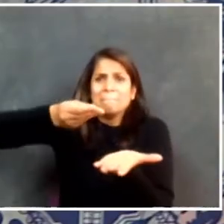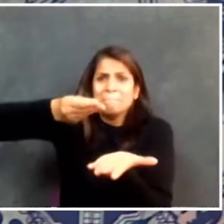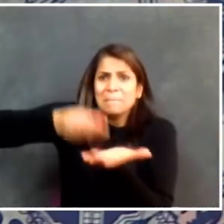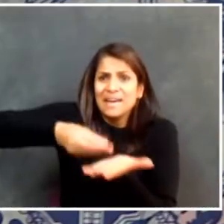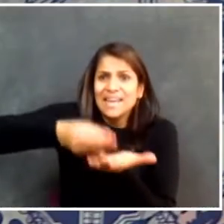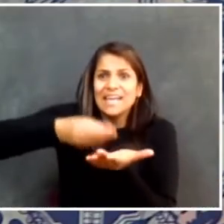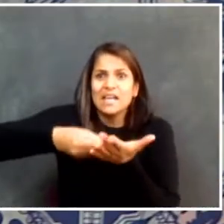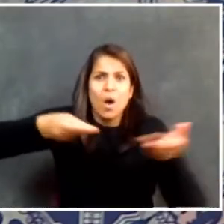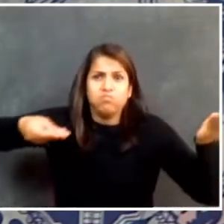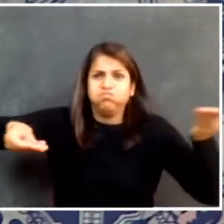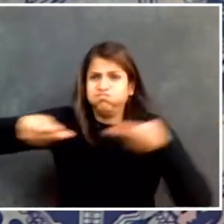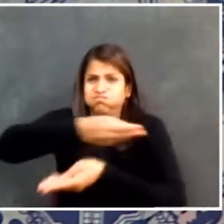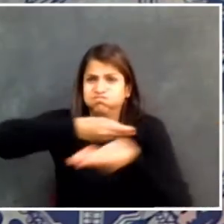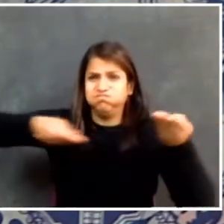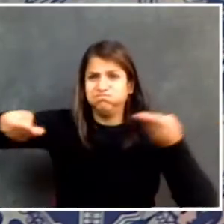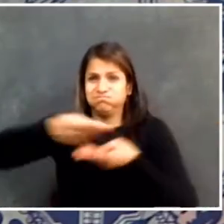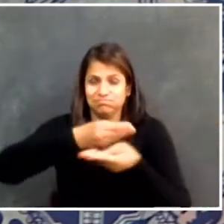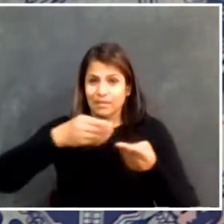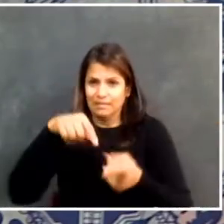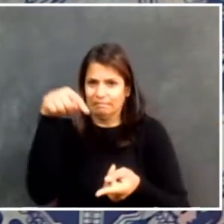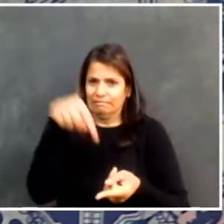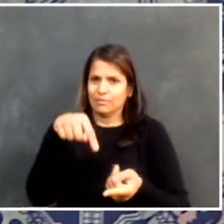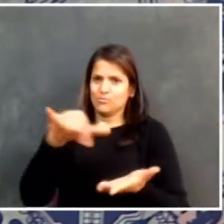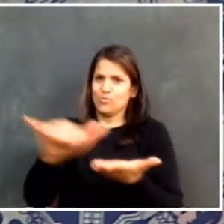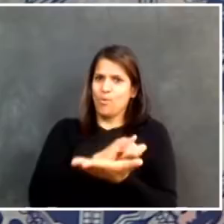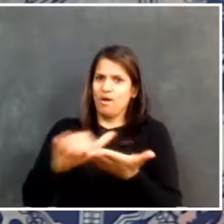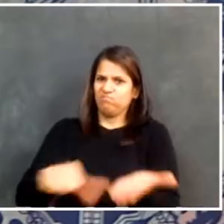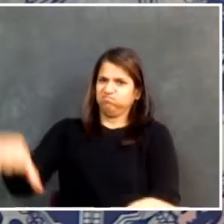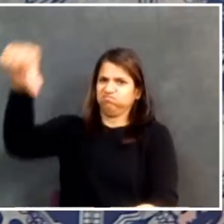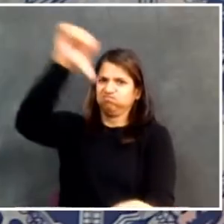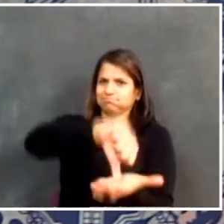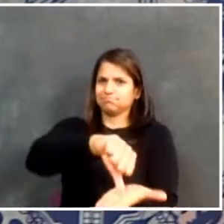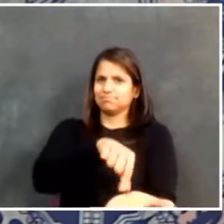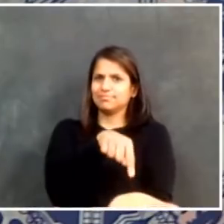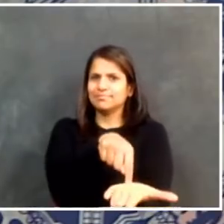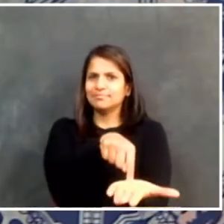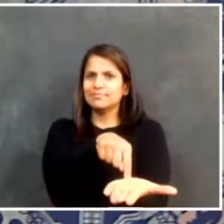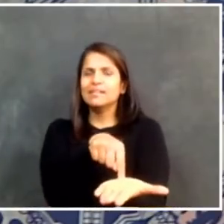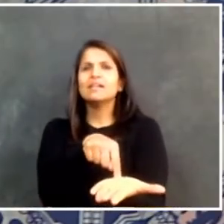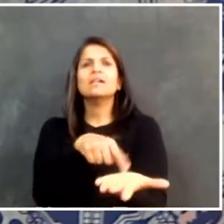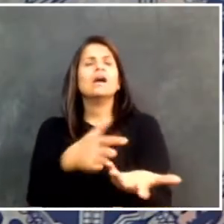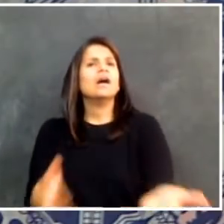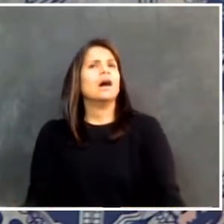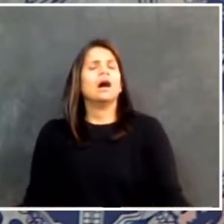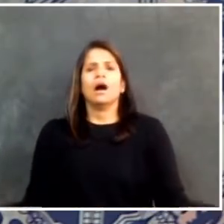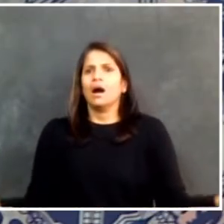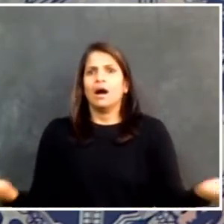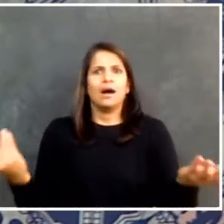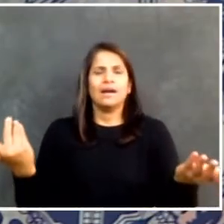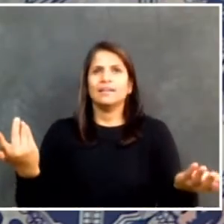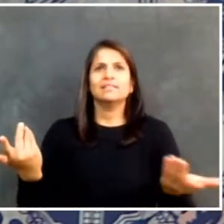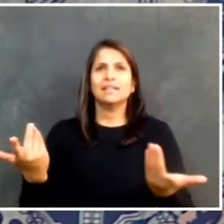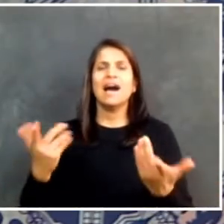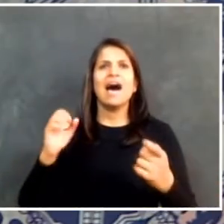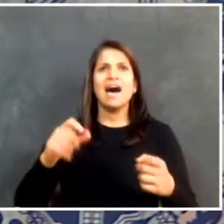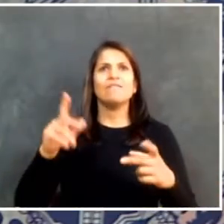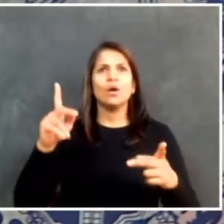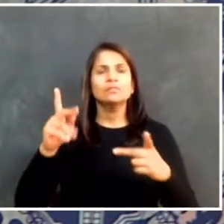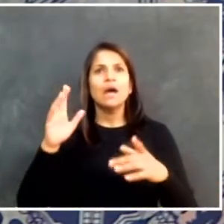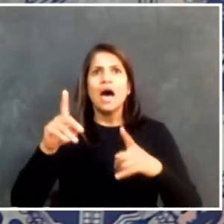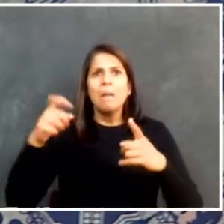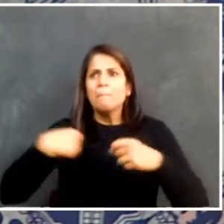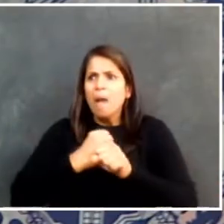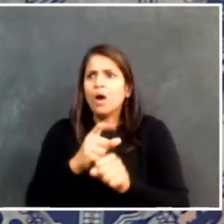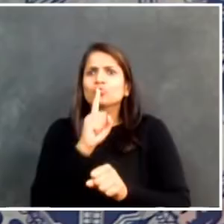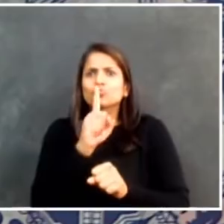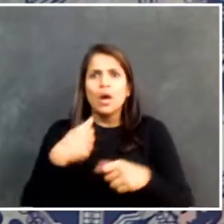nation. If we can't provide basic services to our people, if this city can't function, there will not be a